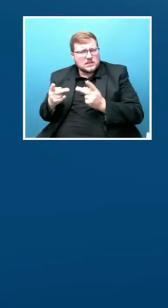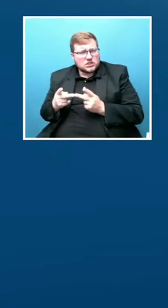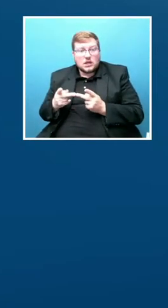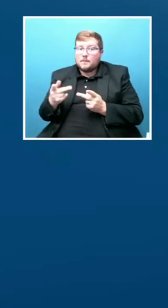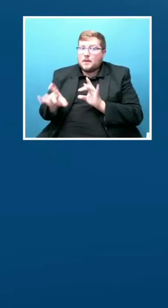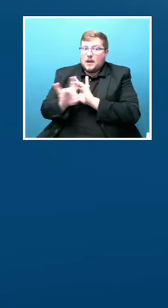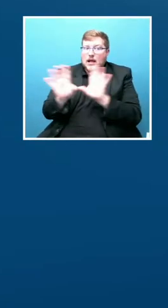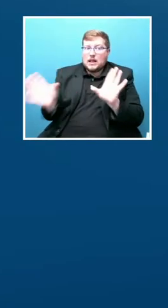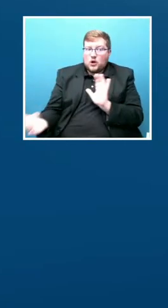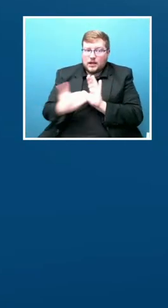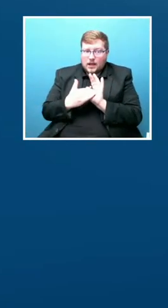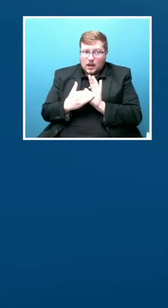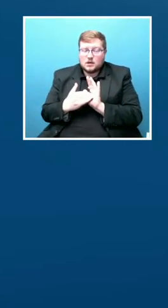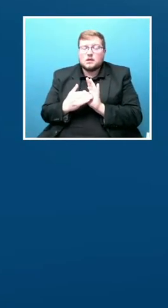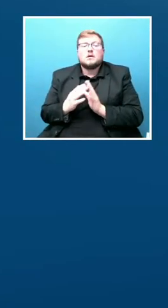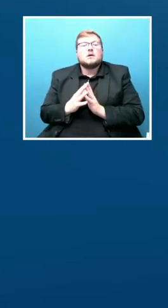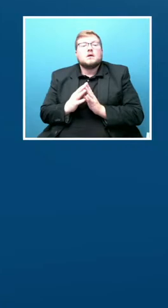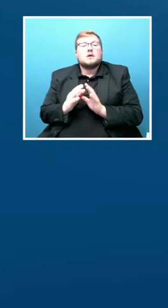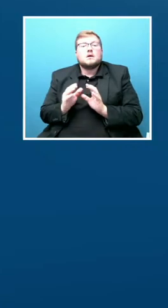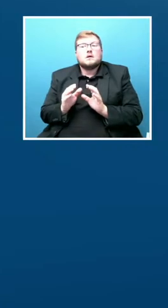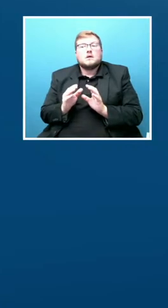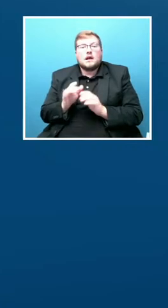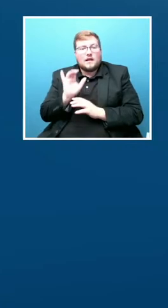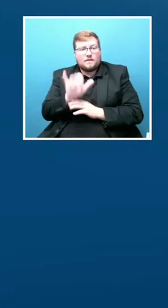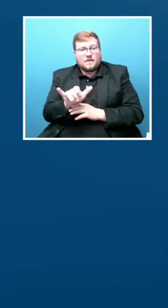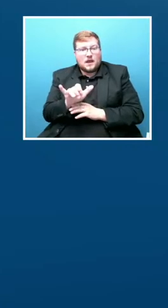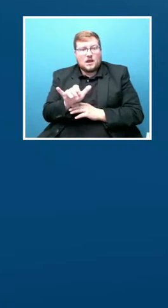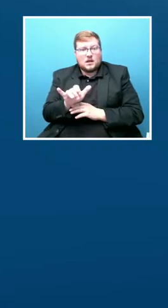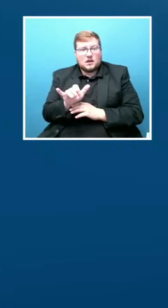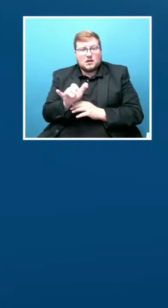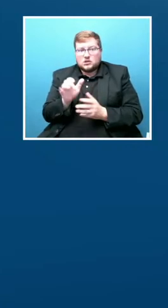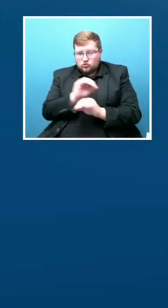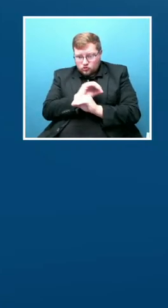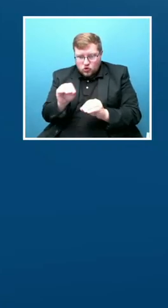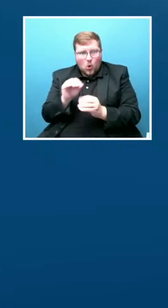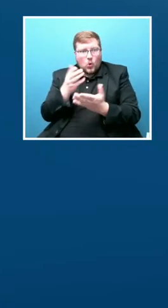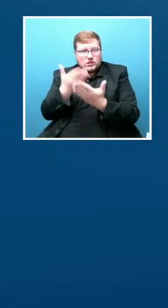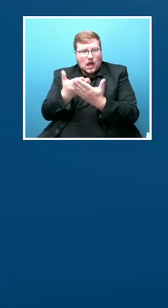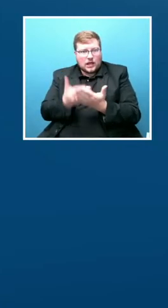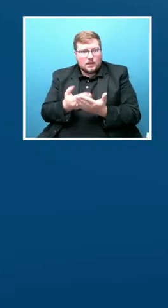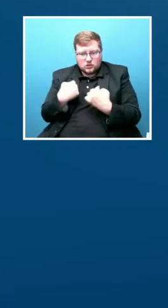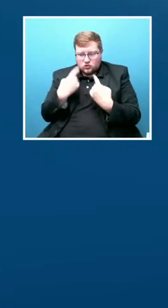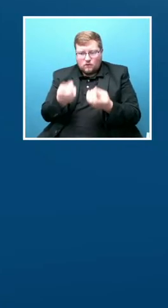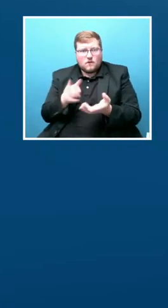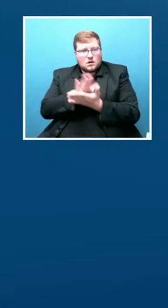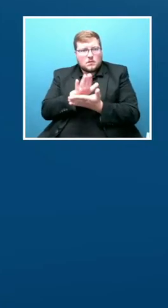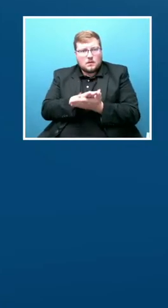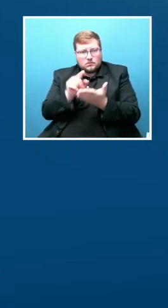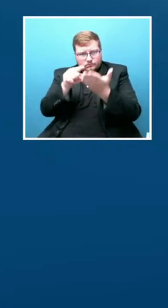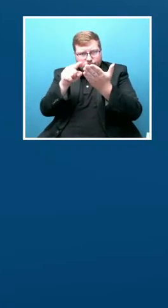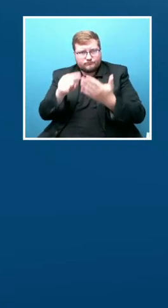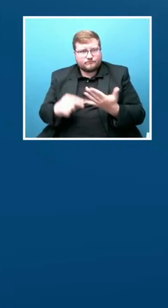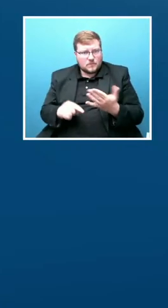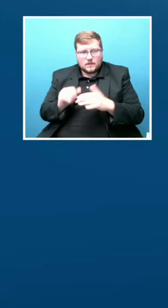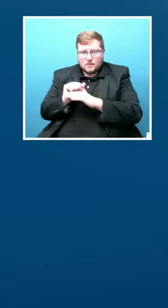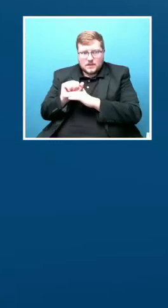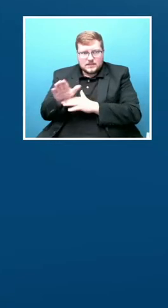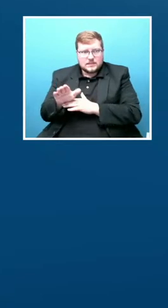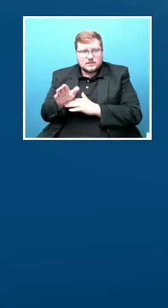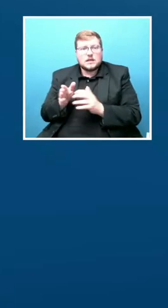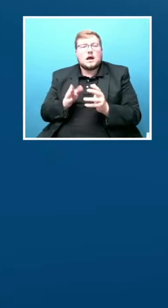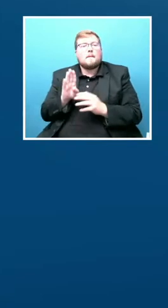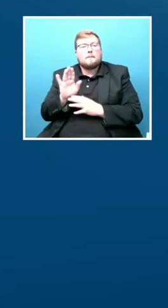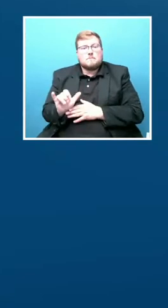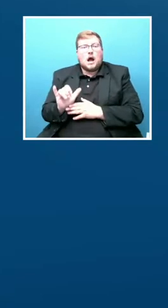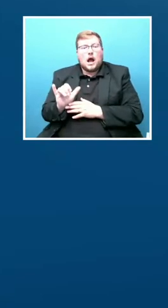clear that nowhere, in no document anywhere that was sent out by the